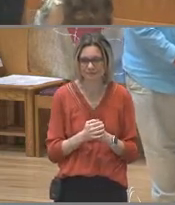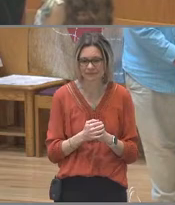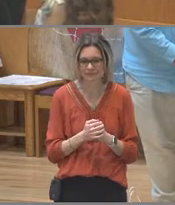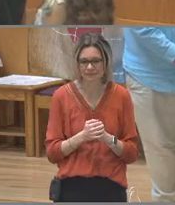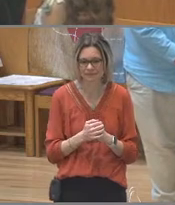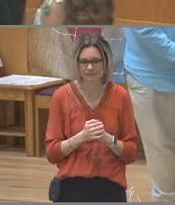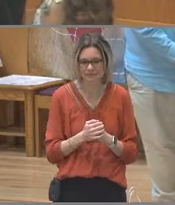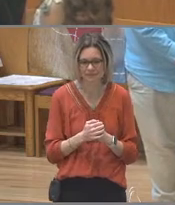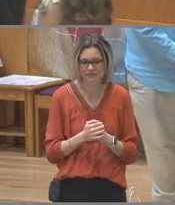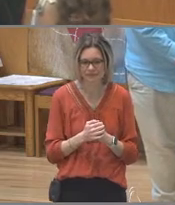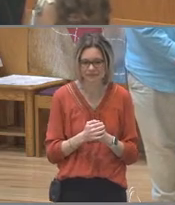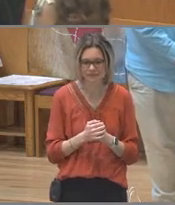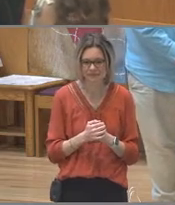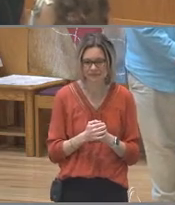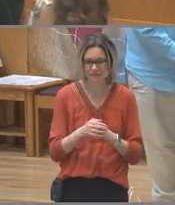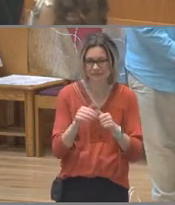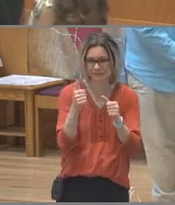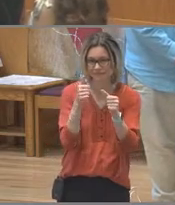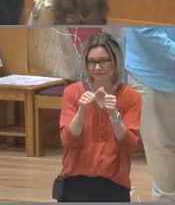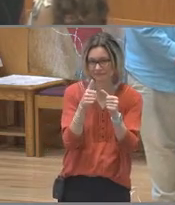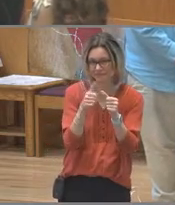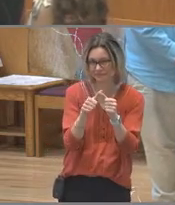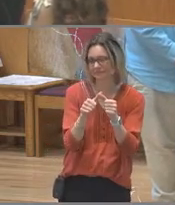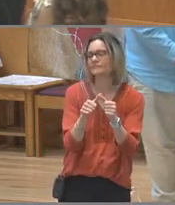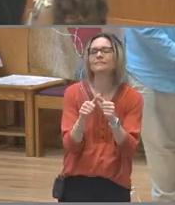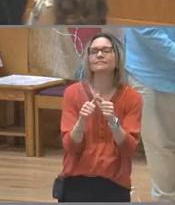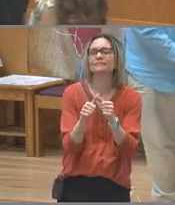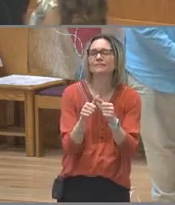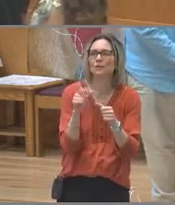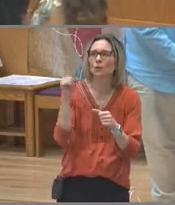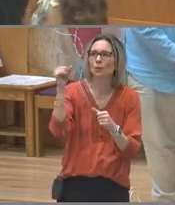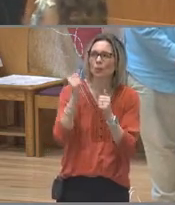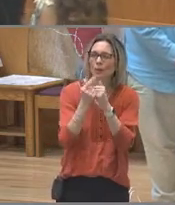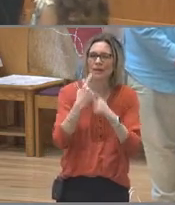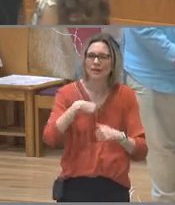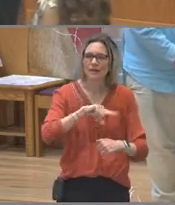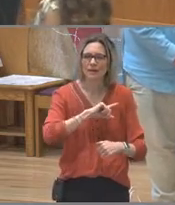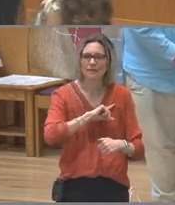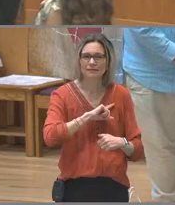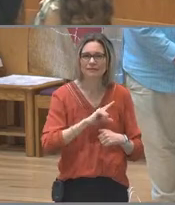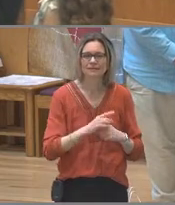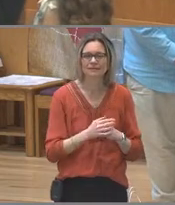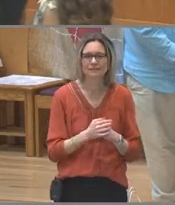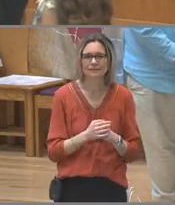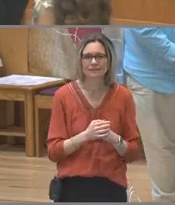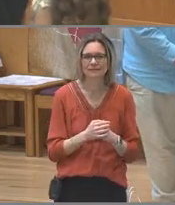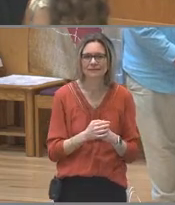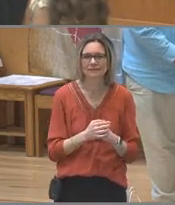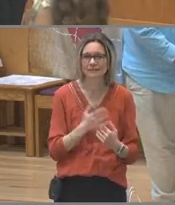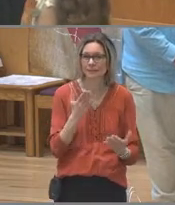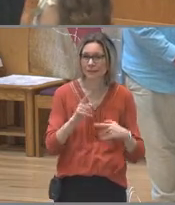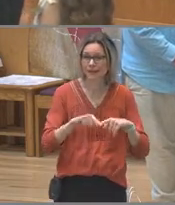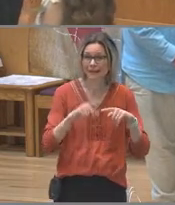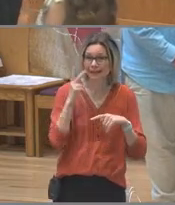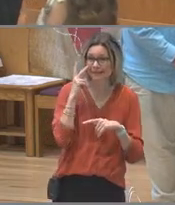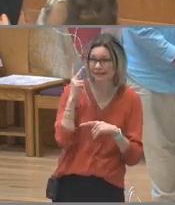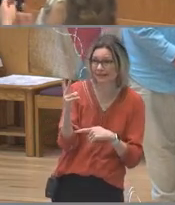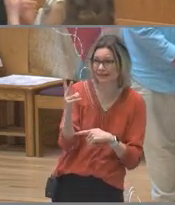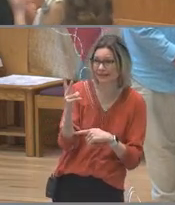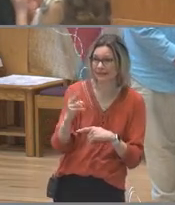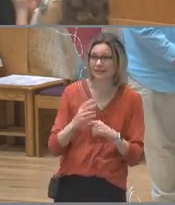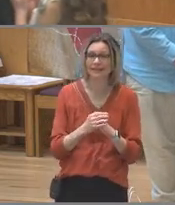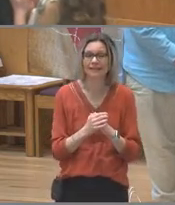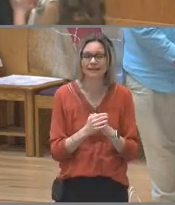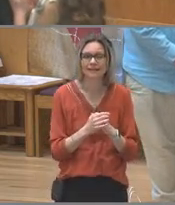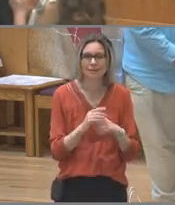To remember that you are with us. We may not see you.